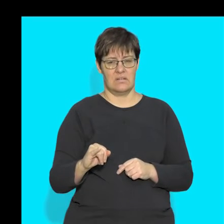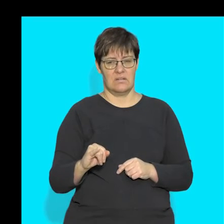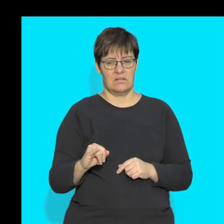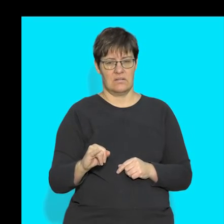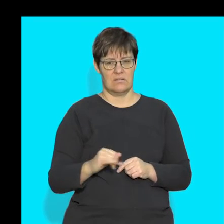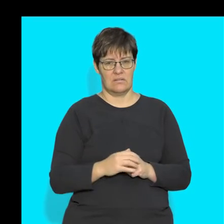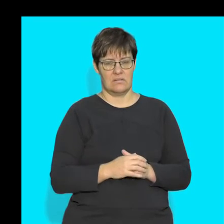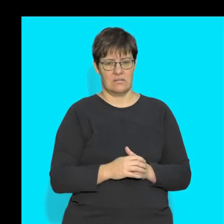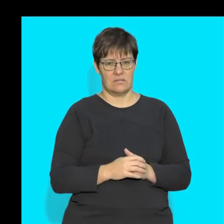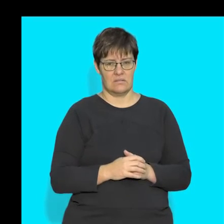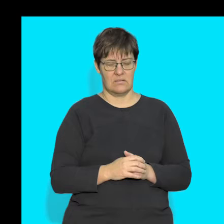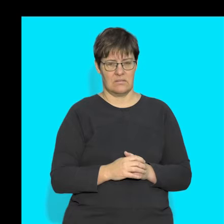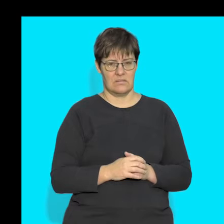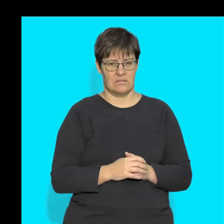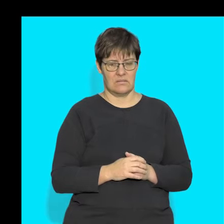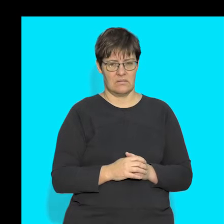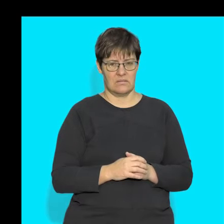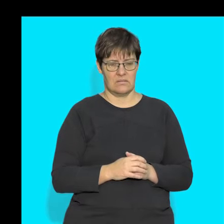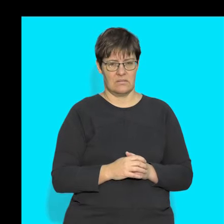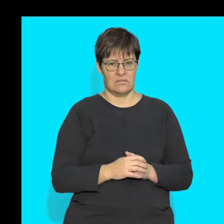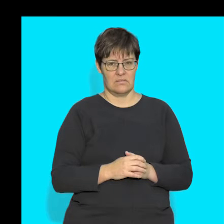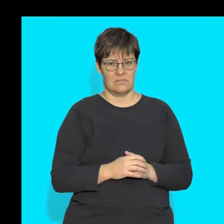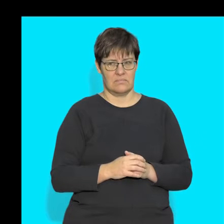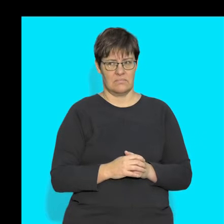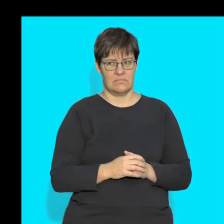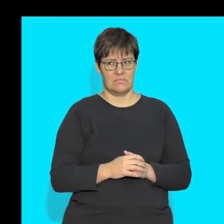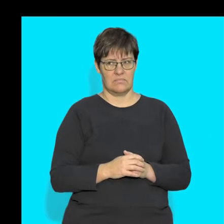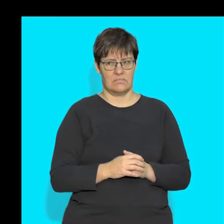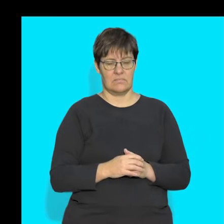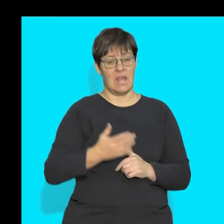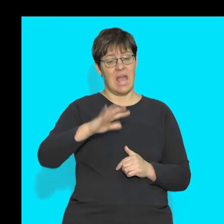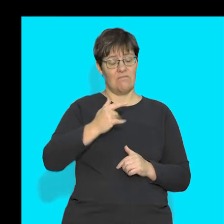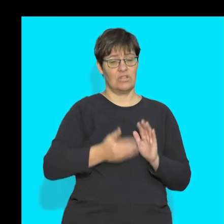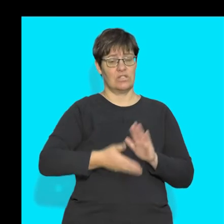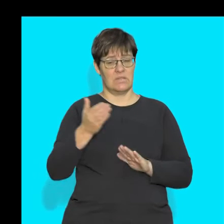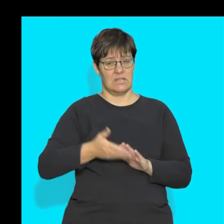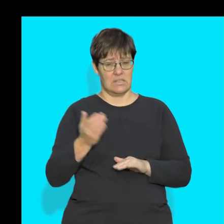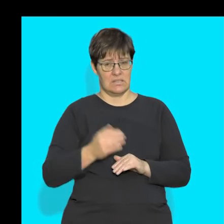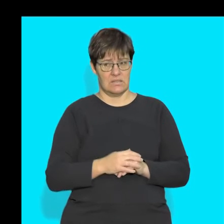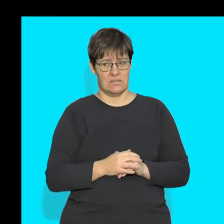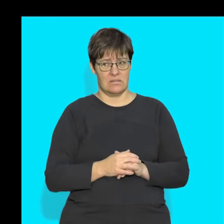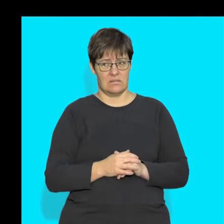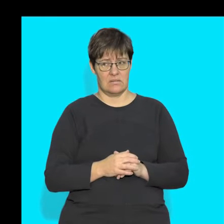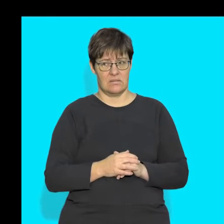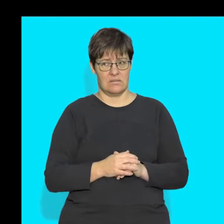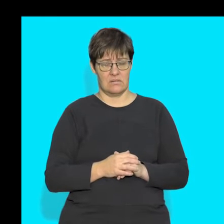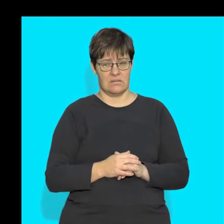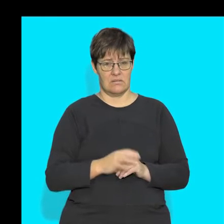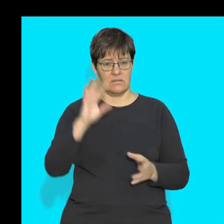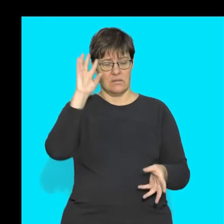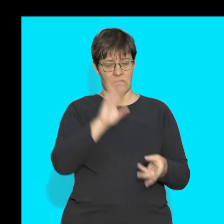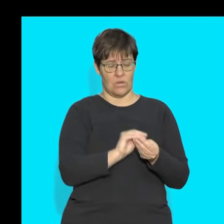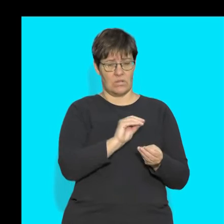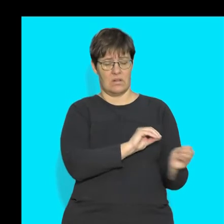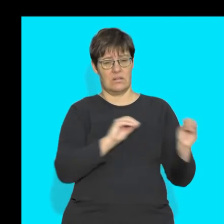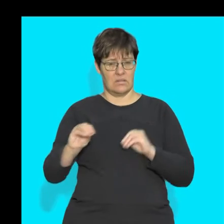gradient, okay? So, average speed would be my total displacement divided